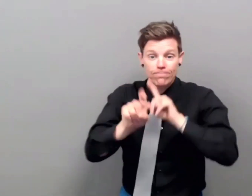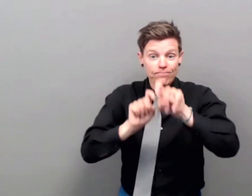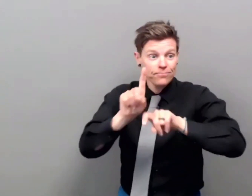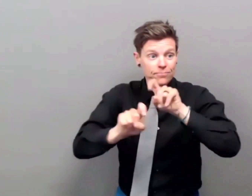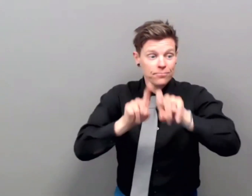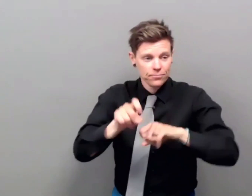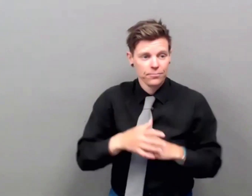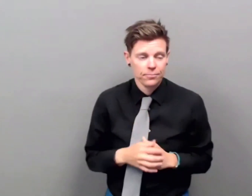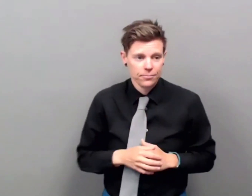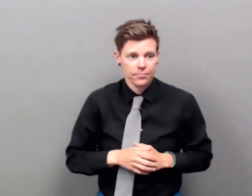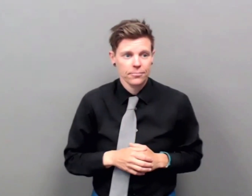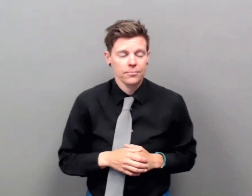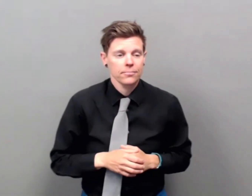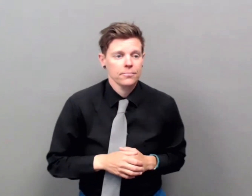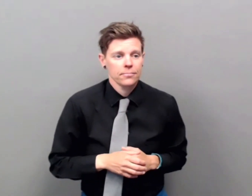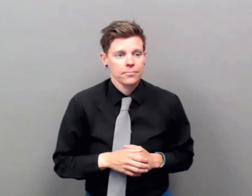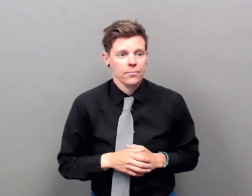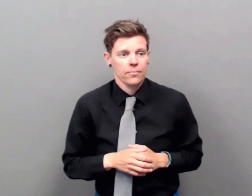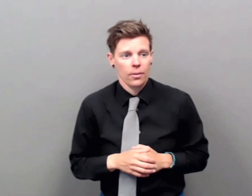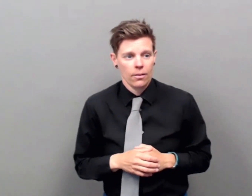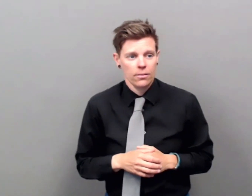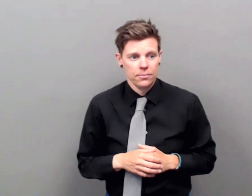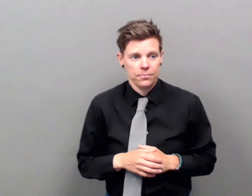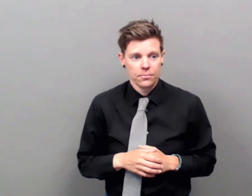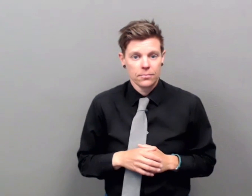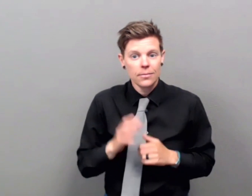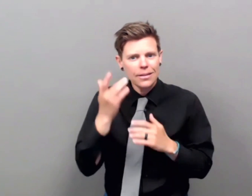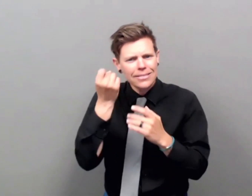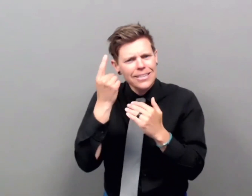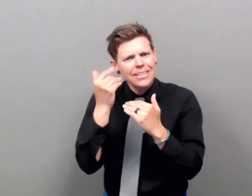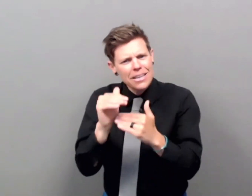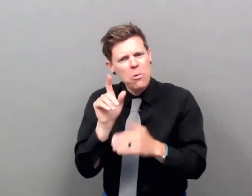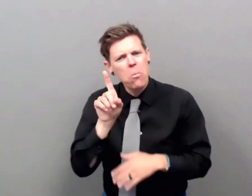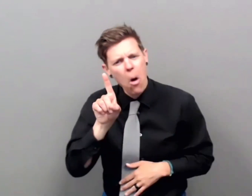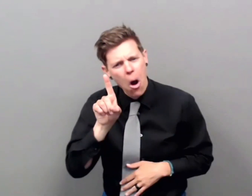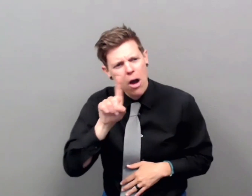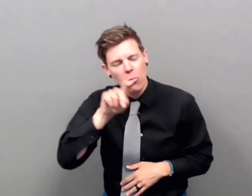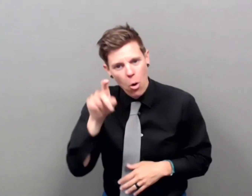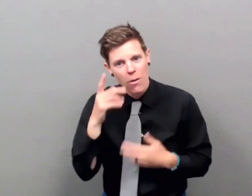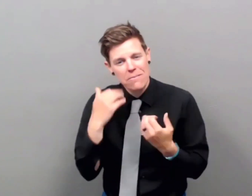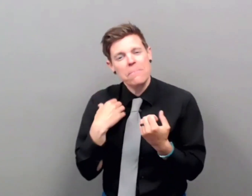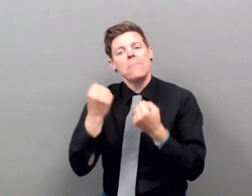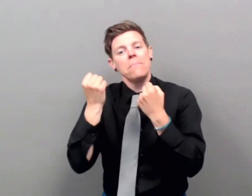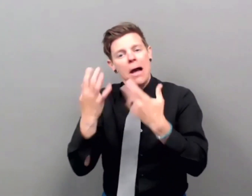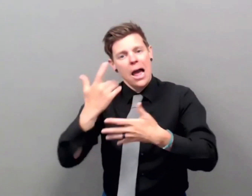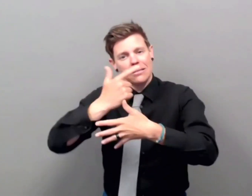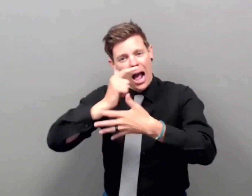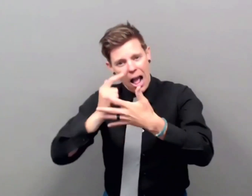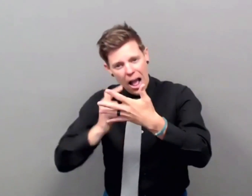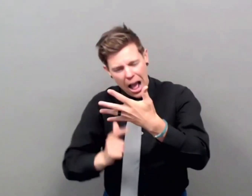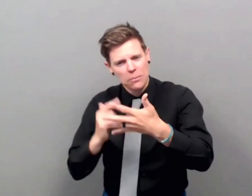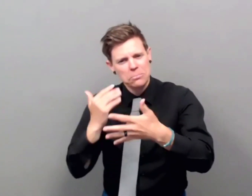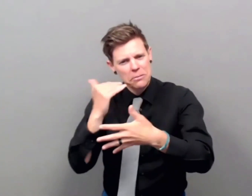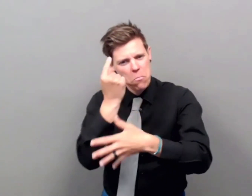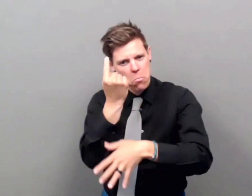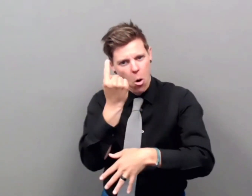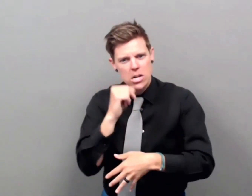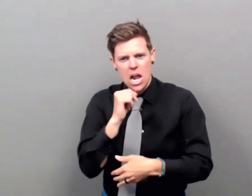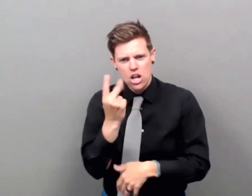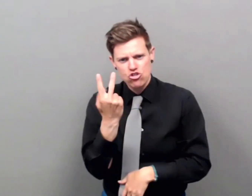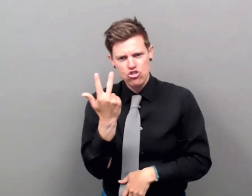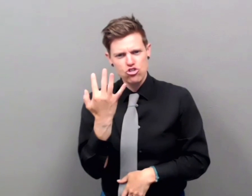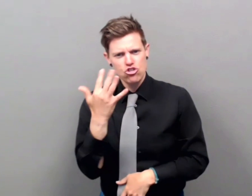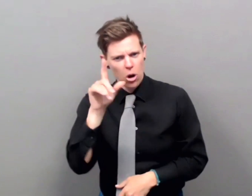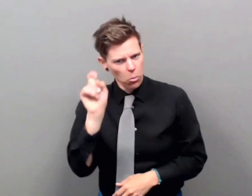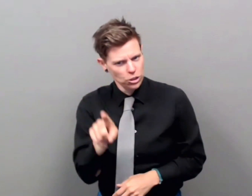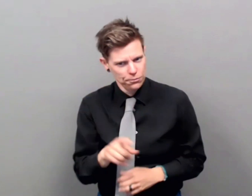limit your questions to 1. That way we can get through all reporters who would like to ask a question today.